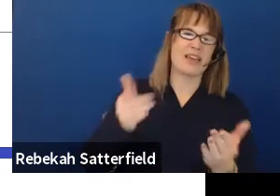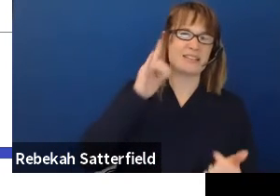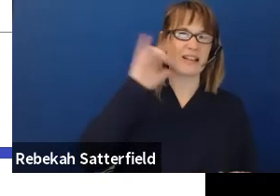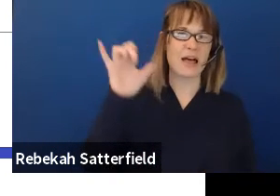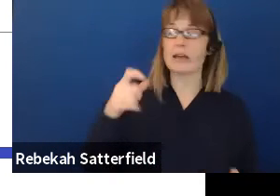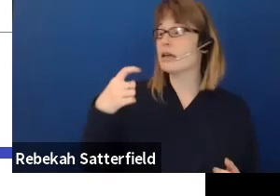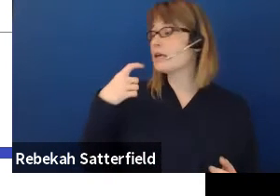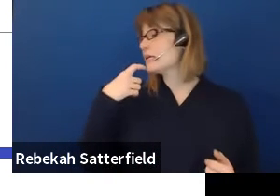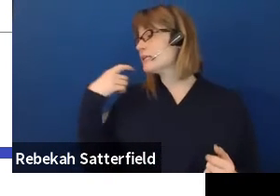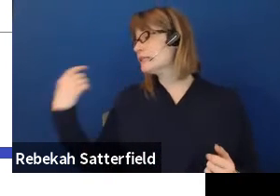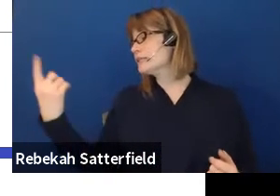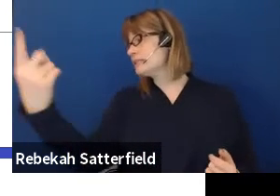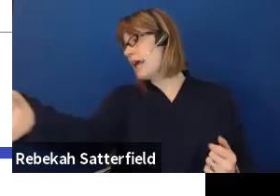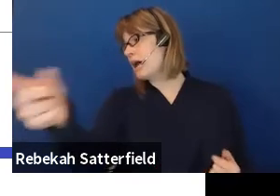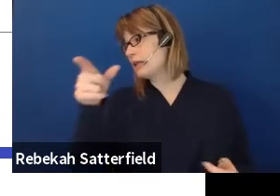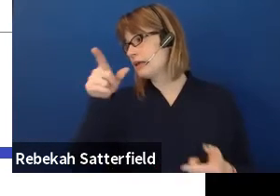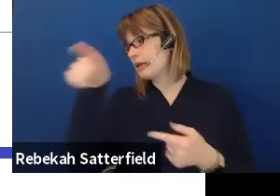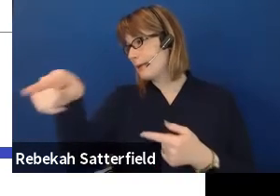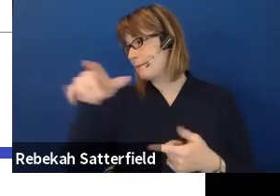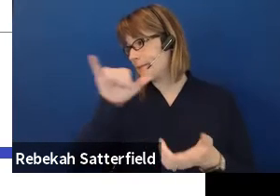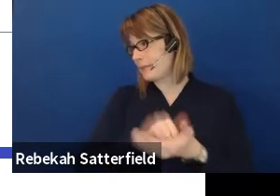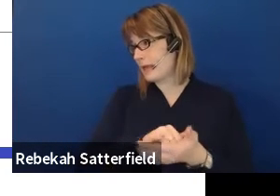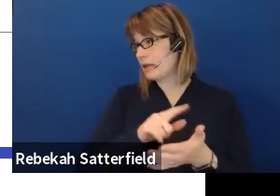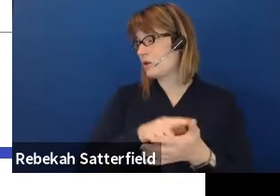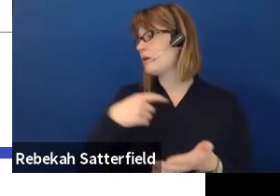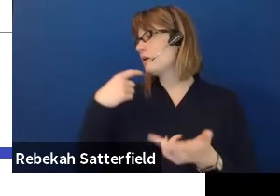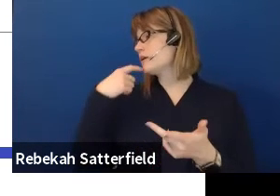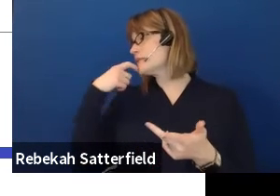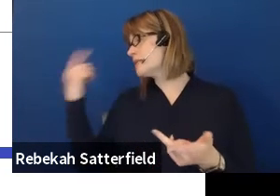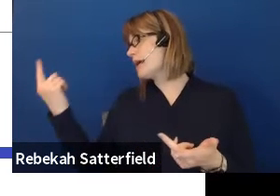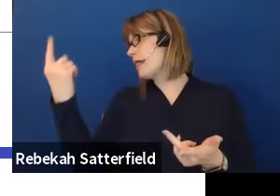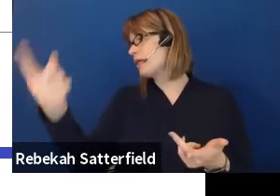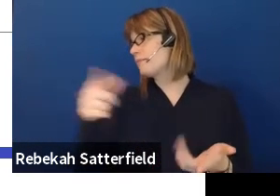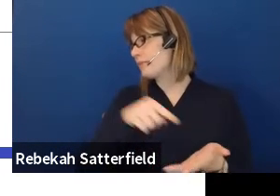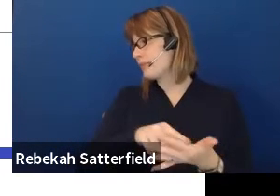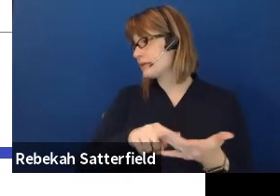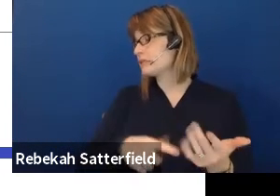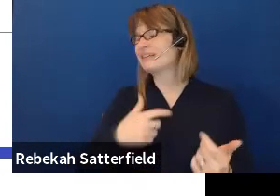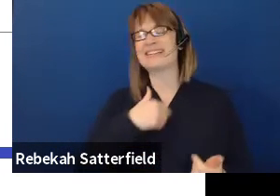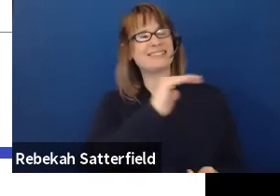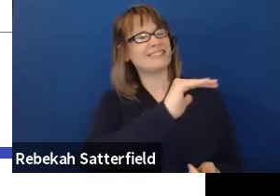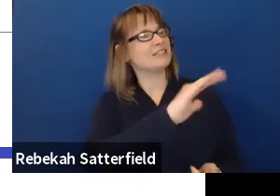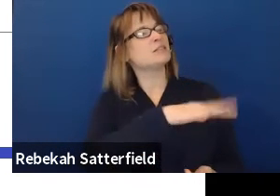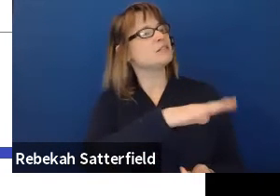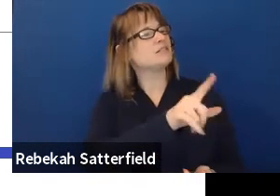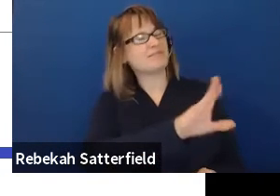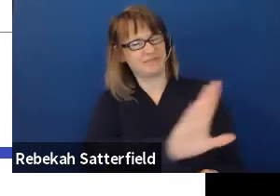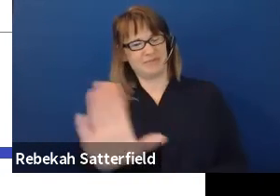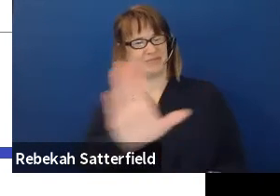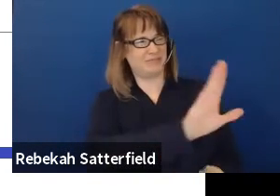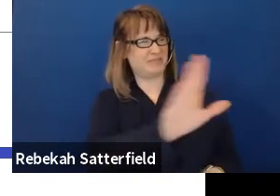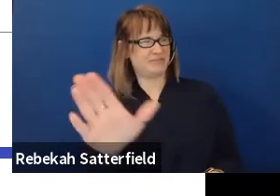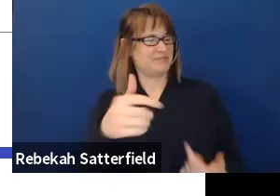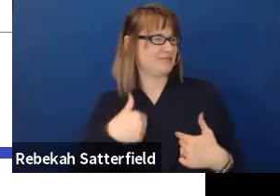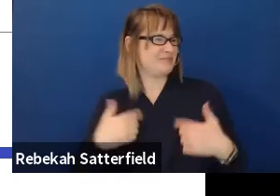him this or tell him that. On repeated occasions, I coached the provider and reminded him that I